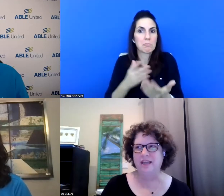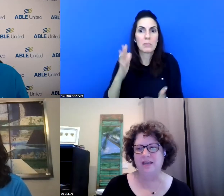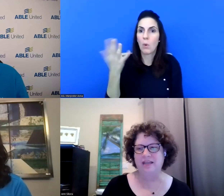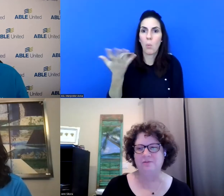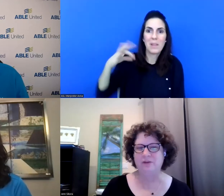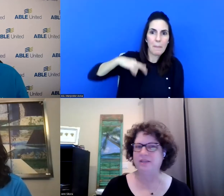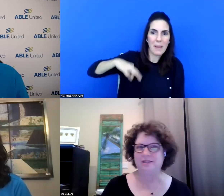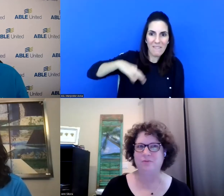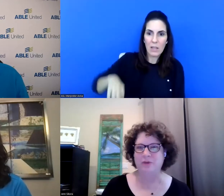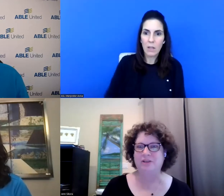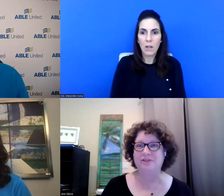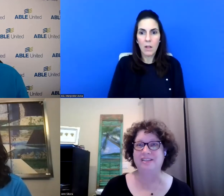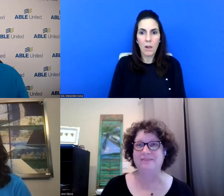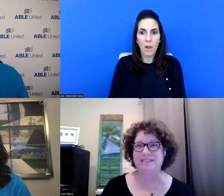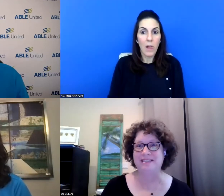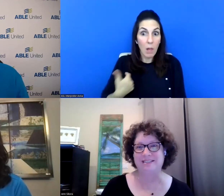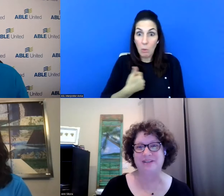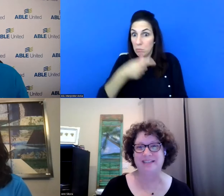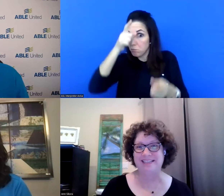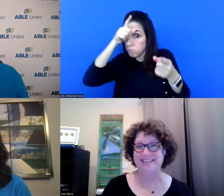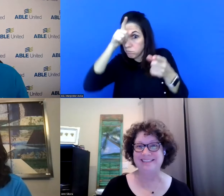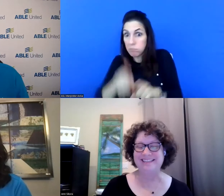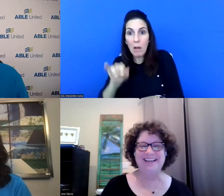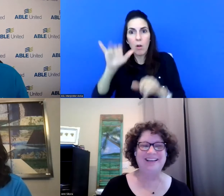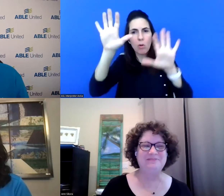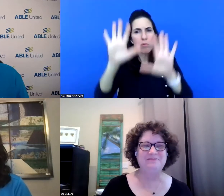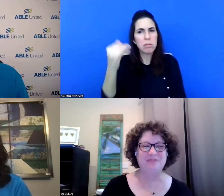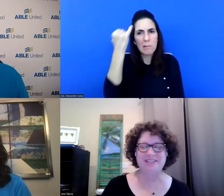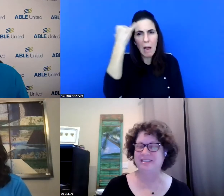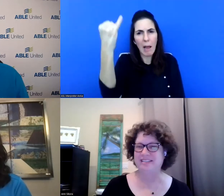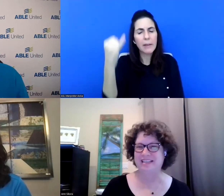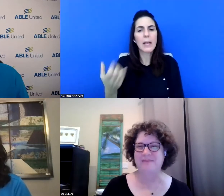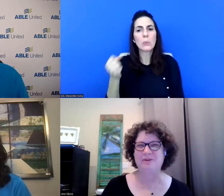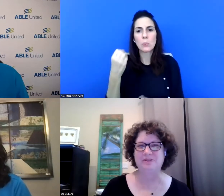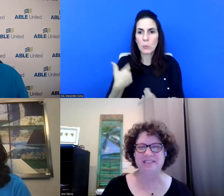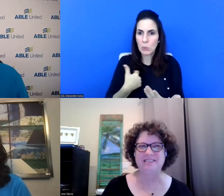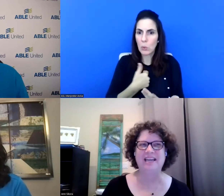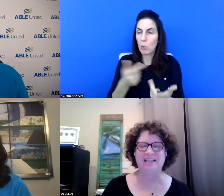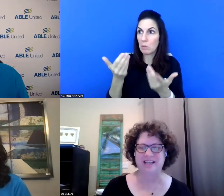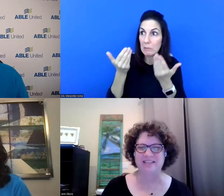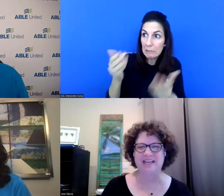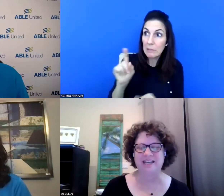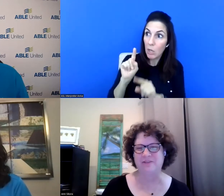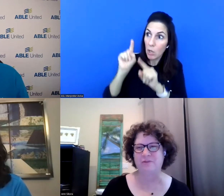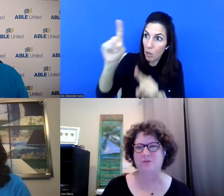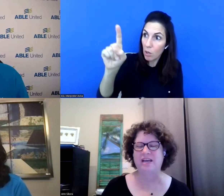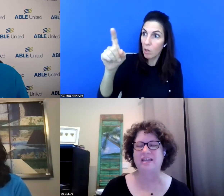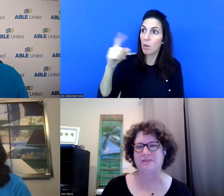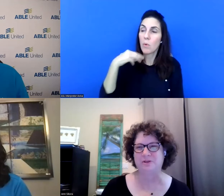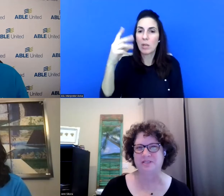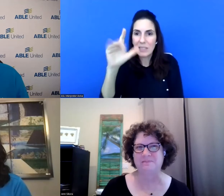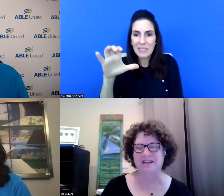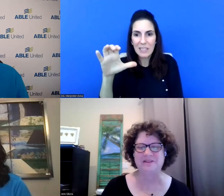of benefits. And we all agreed and we said, this is a great idea. We took it to Capitol Hill. I had a contact from when